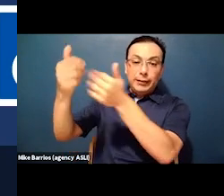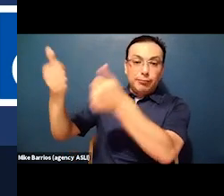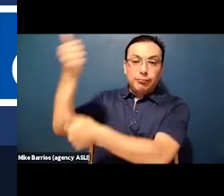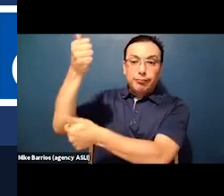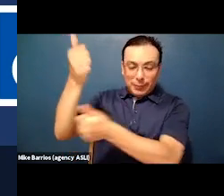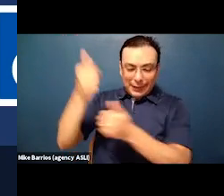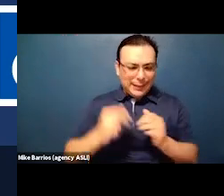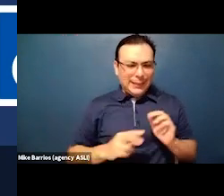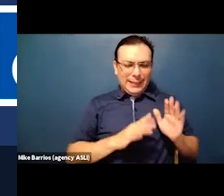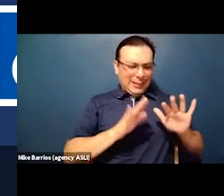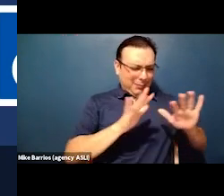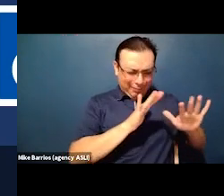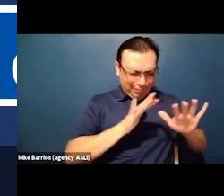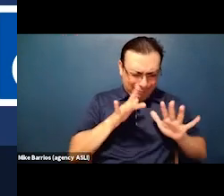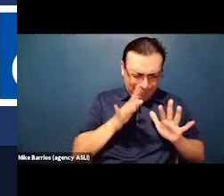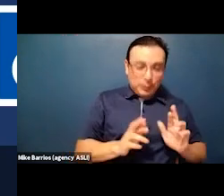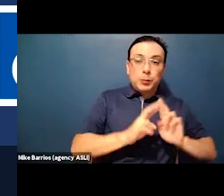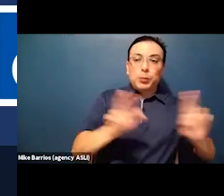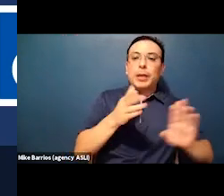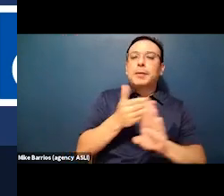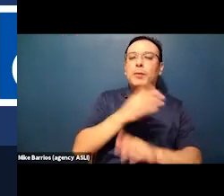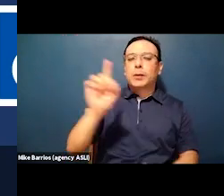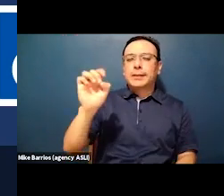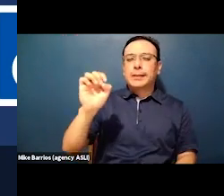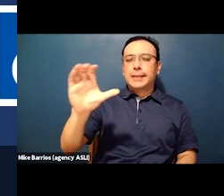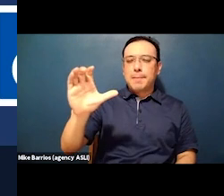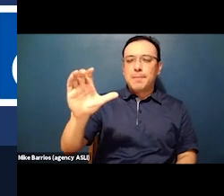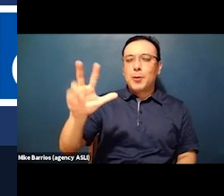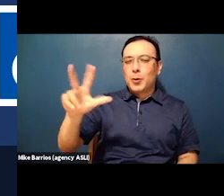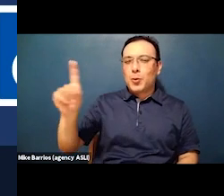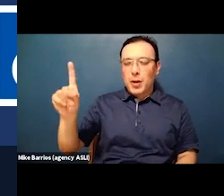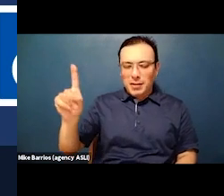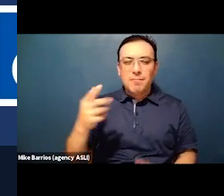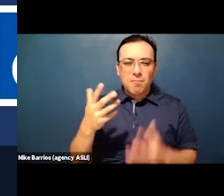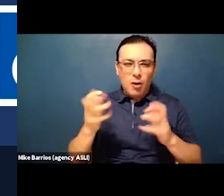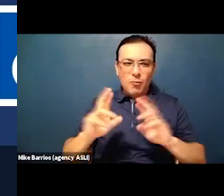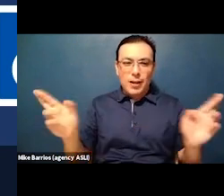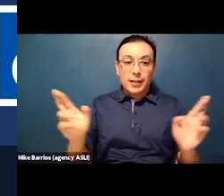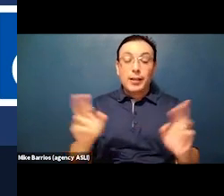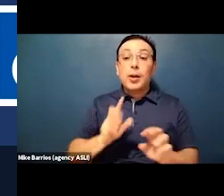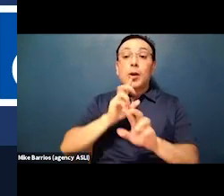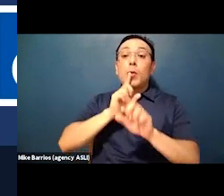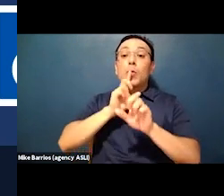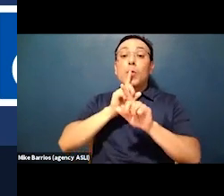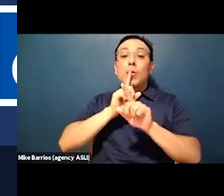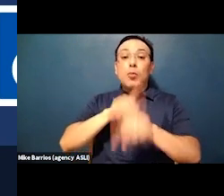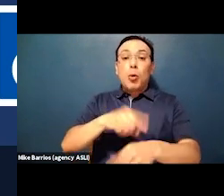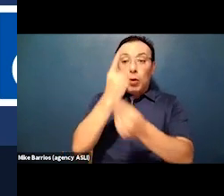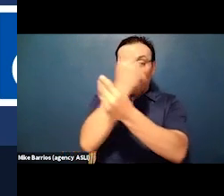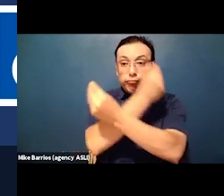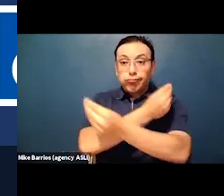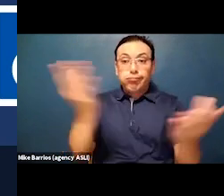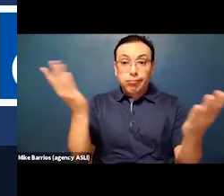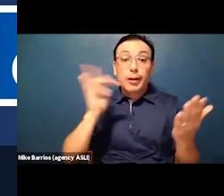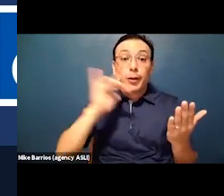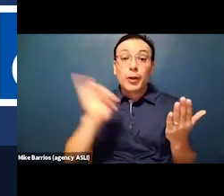before the year's end. I mean, we have some screenshots here of what that report looks like, but it's essentially